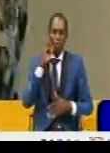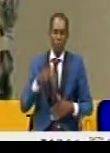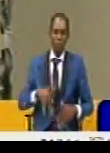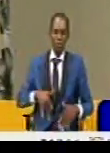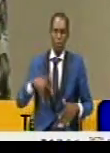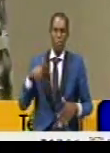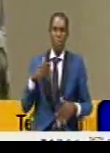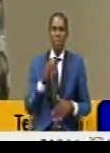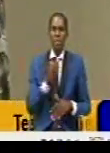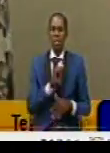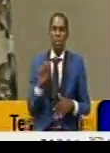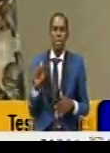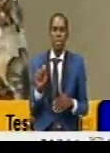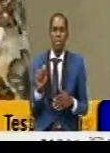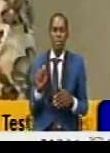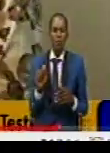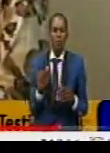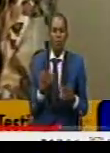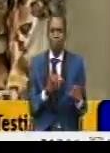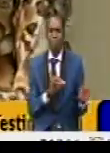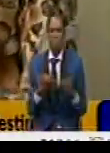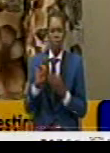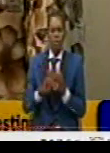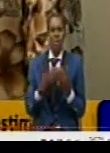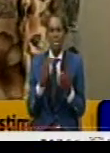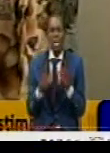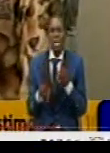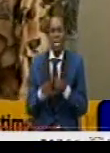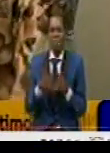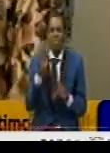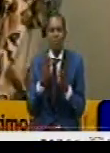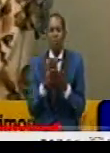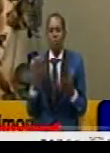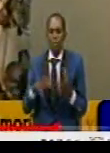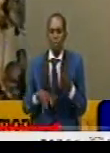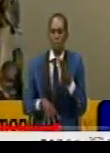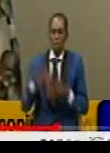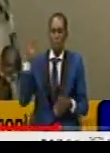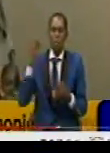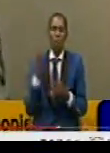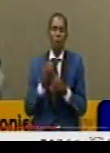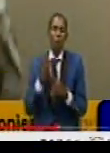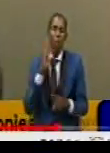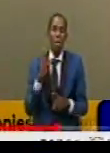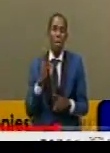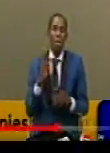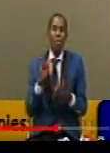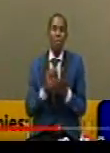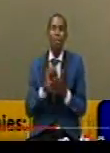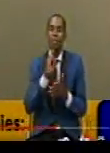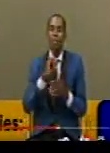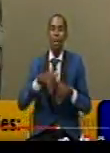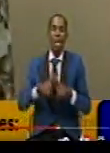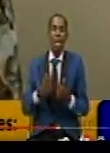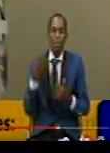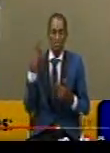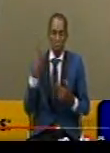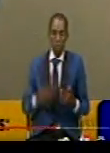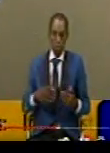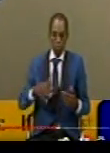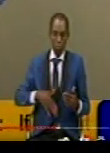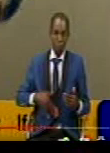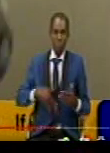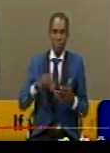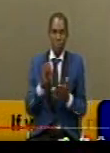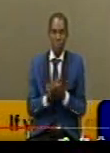she said she did, that she laid her hand, that she felt a sensation, as if something was lifted from her. And that was